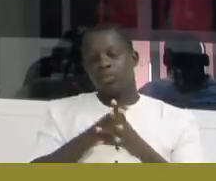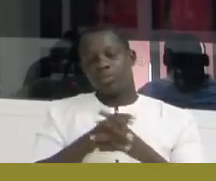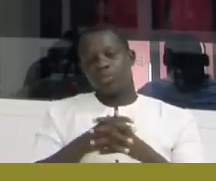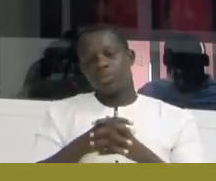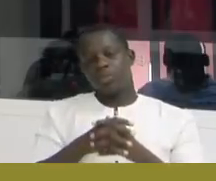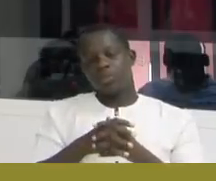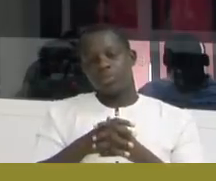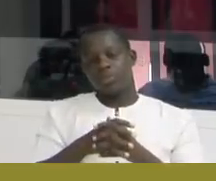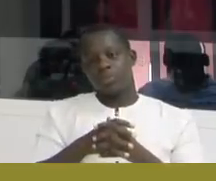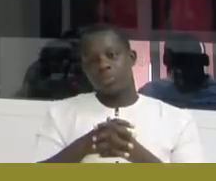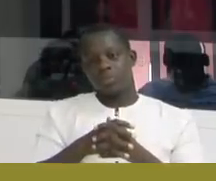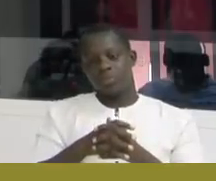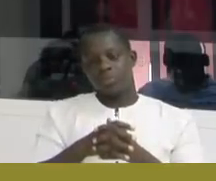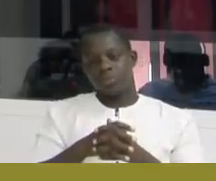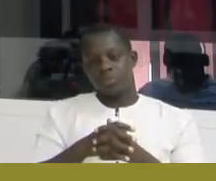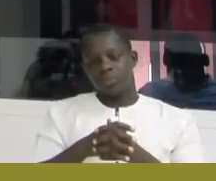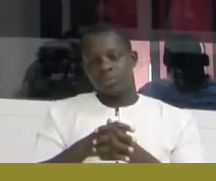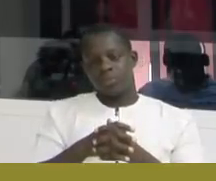Two things. Yes, sir.